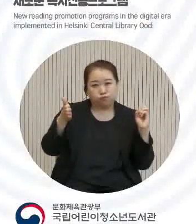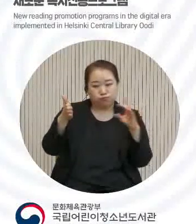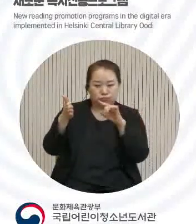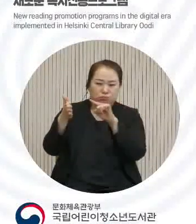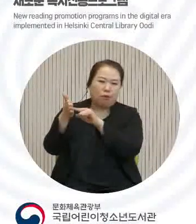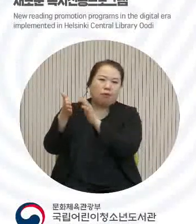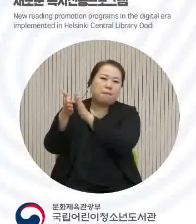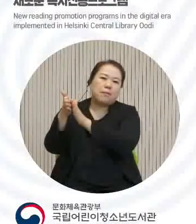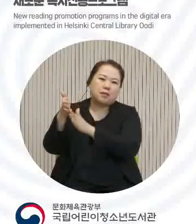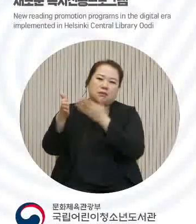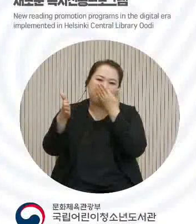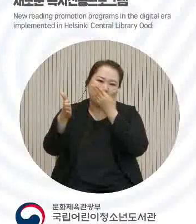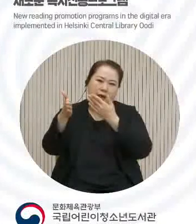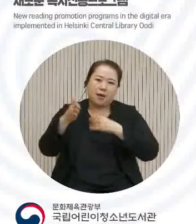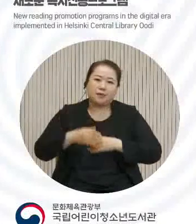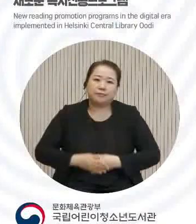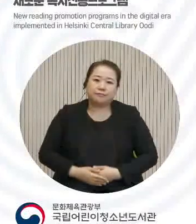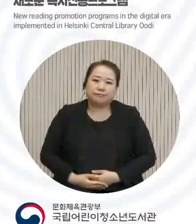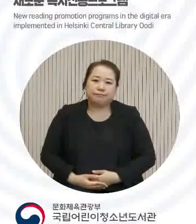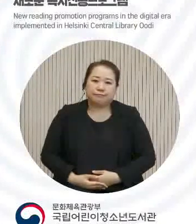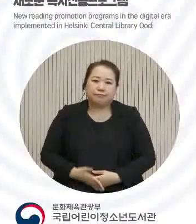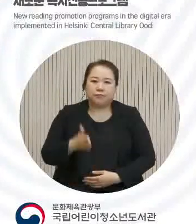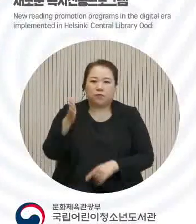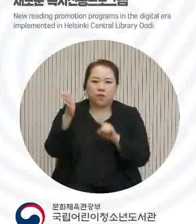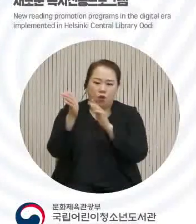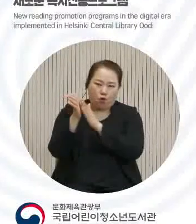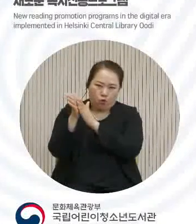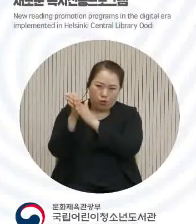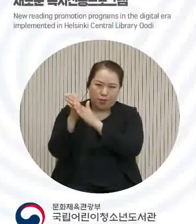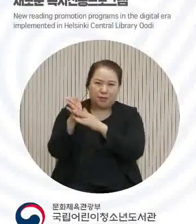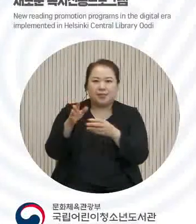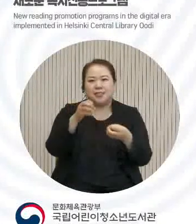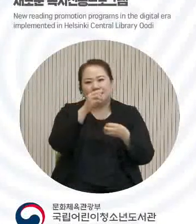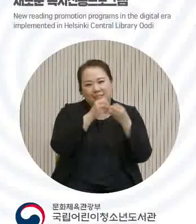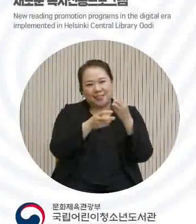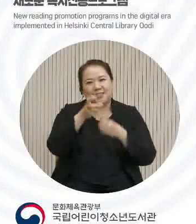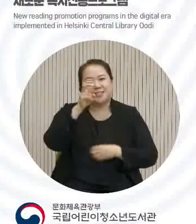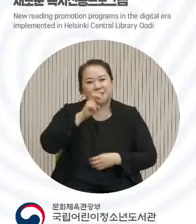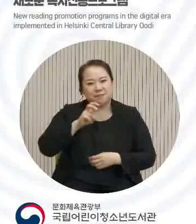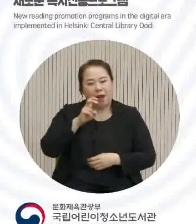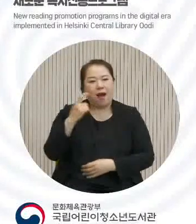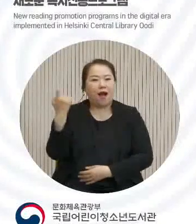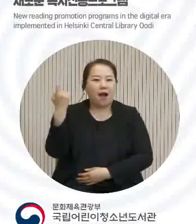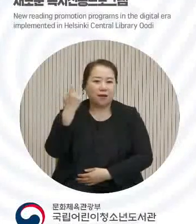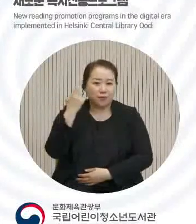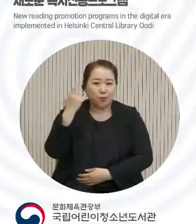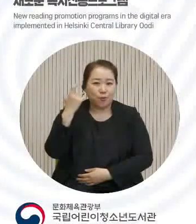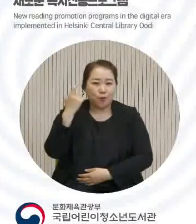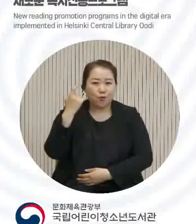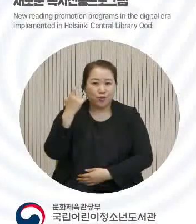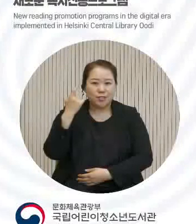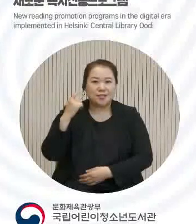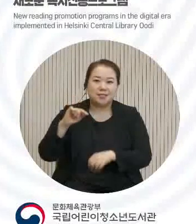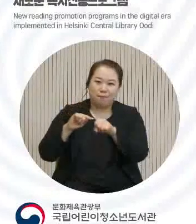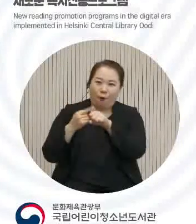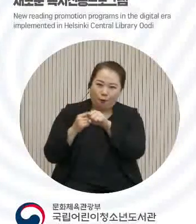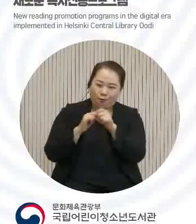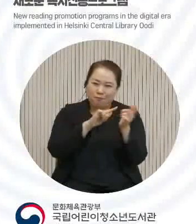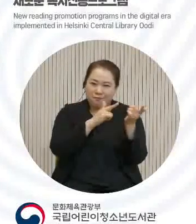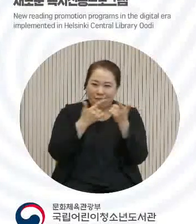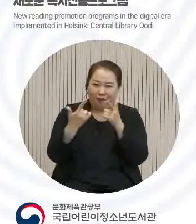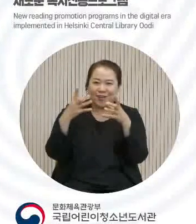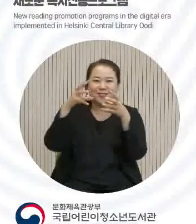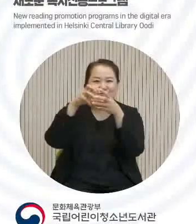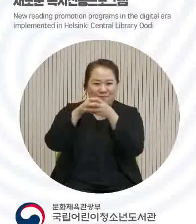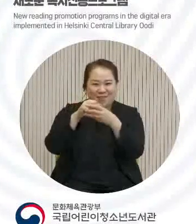This time we combine poetry with music, sounds, and crafts. We have selected poems that go well together